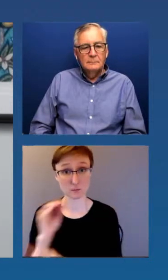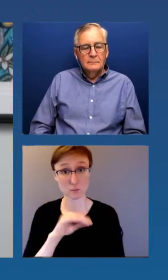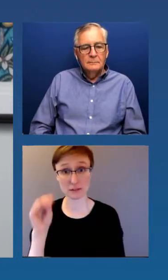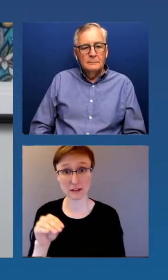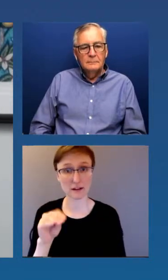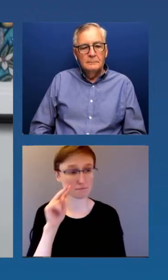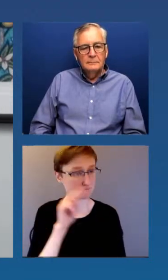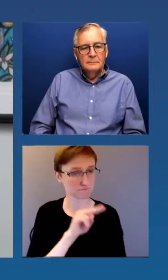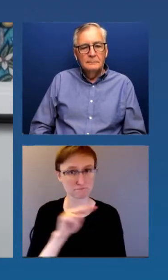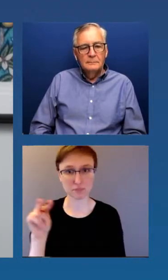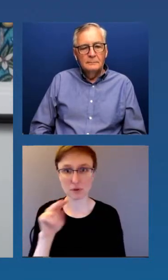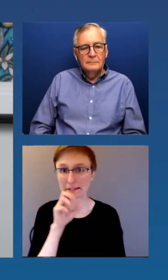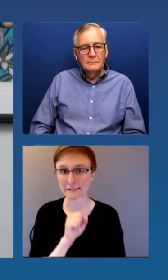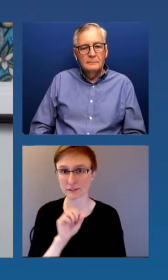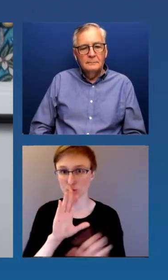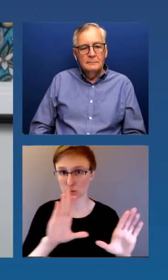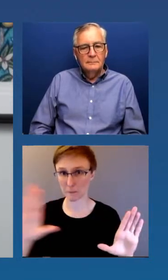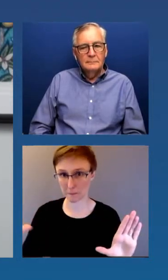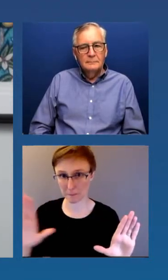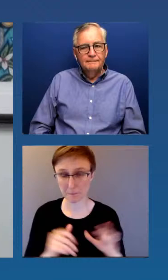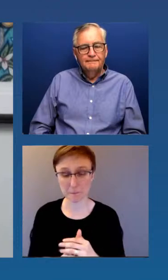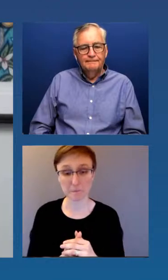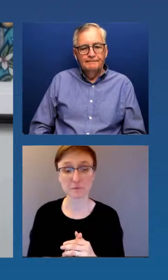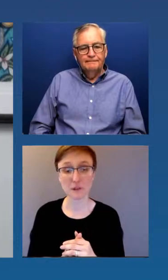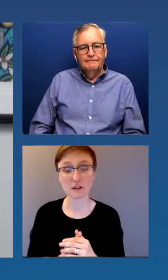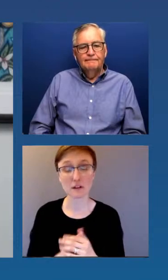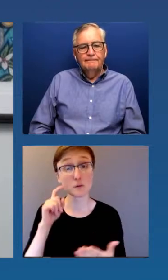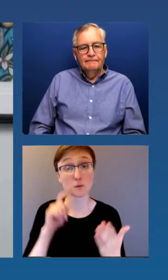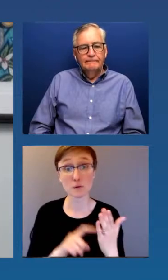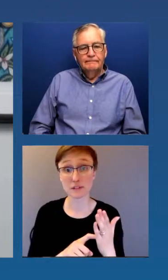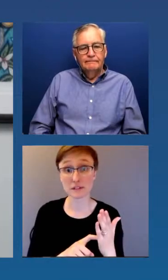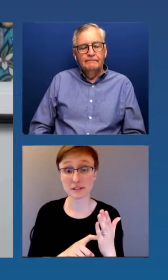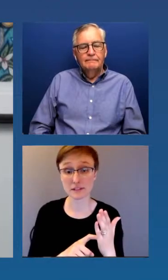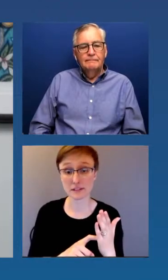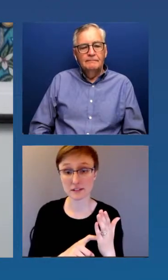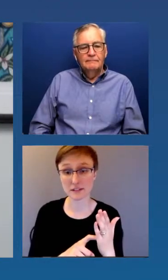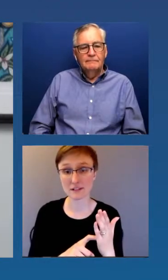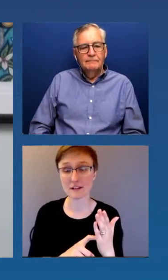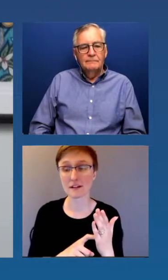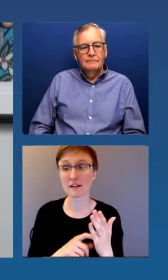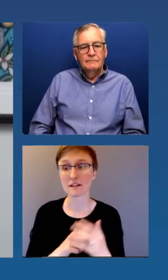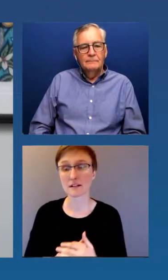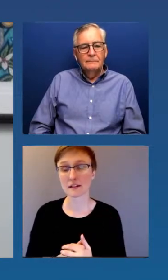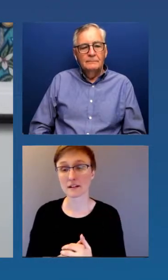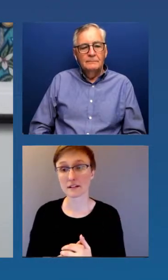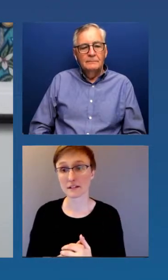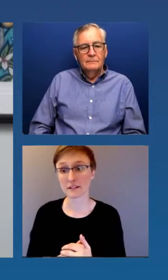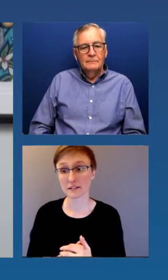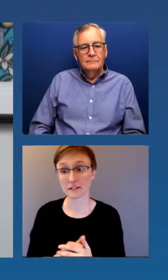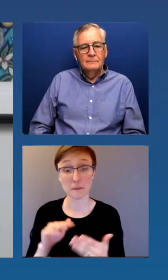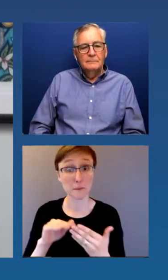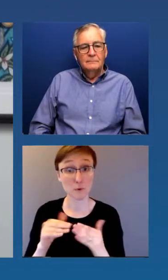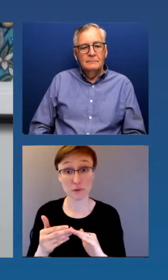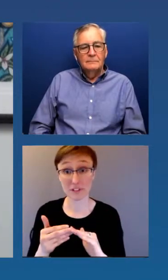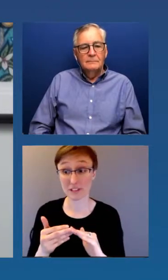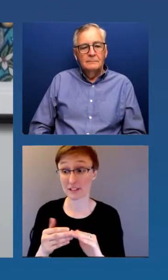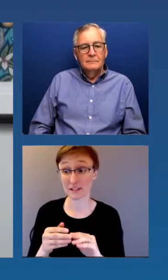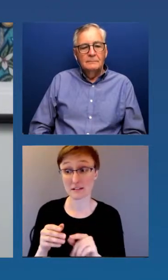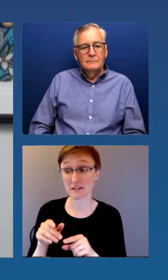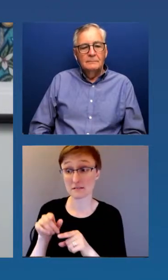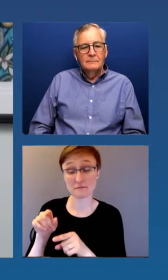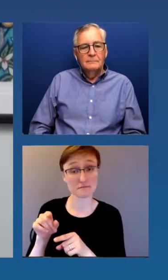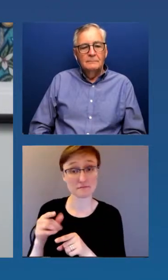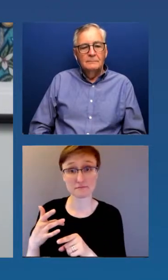unfortunately, is that disparity, the lower rates in less advantaged communities, it exists across every age group.